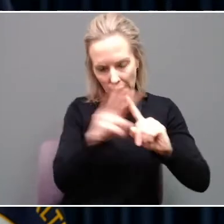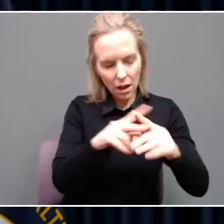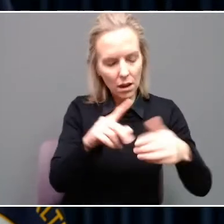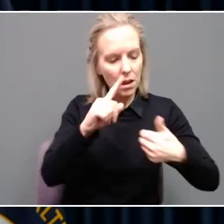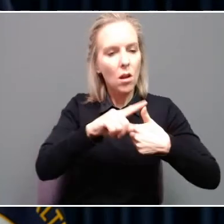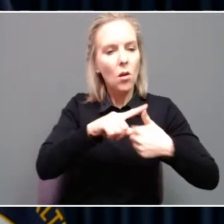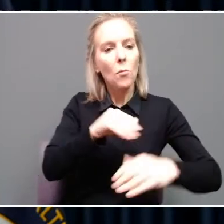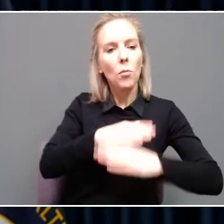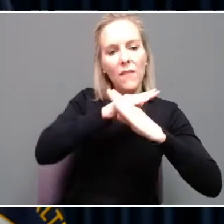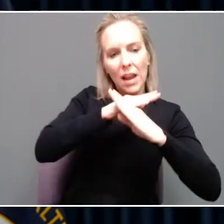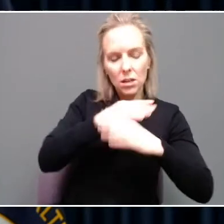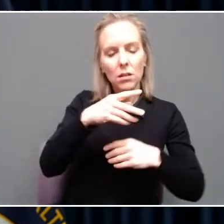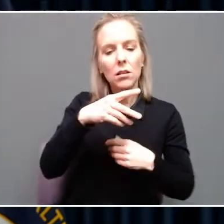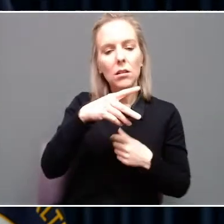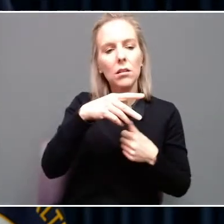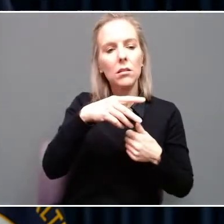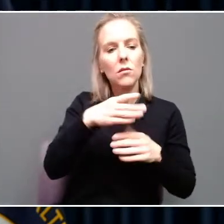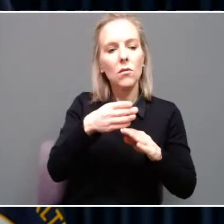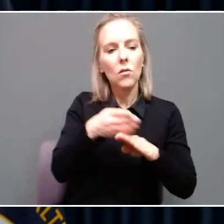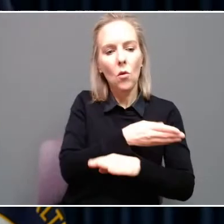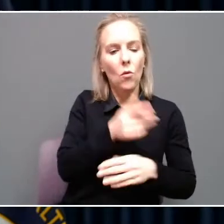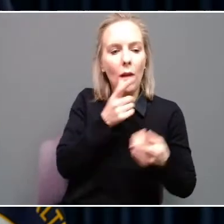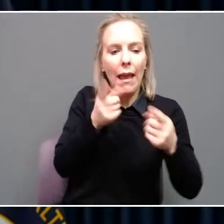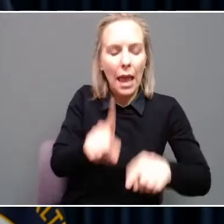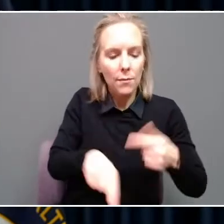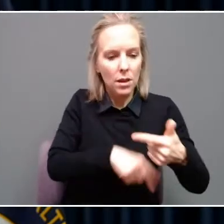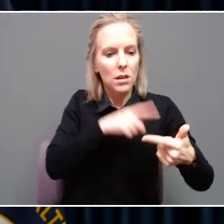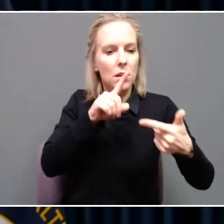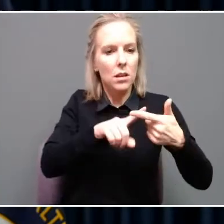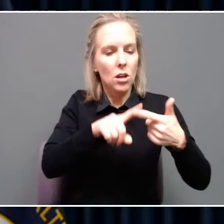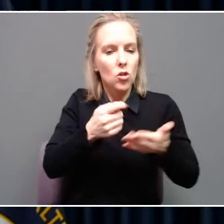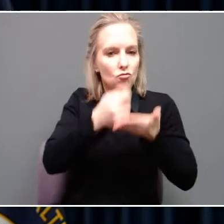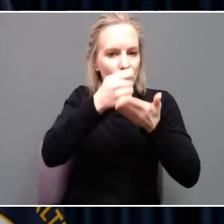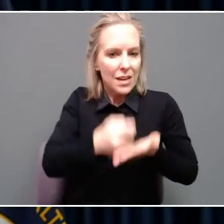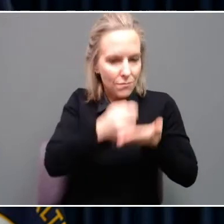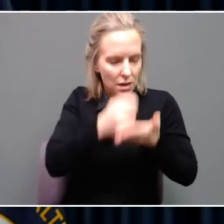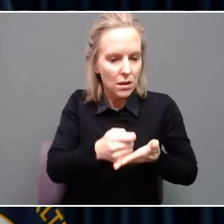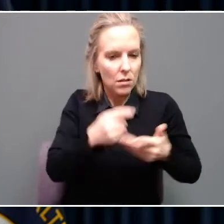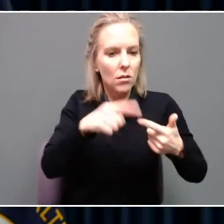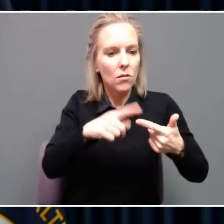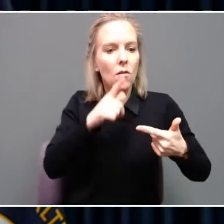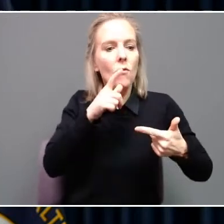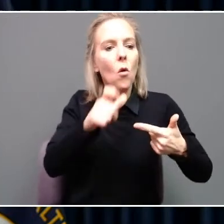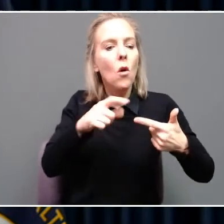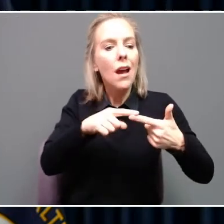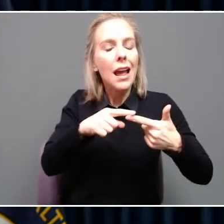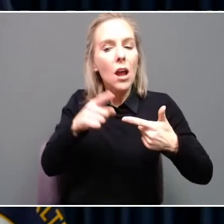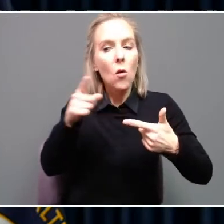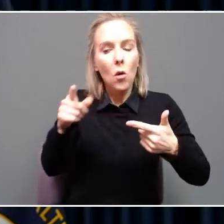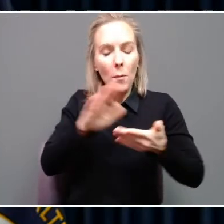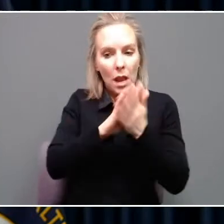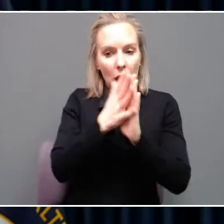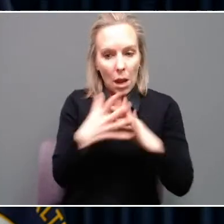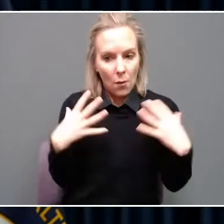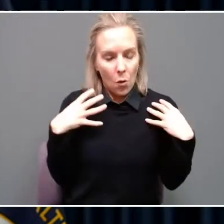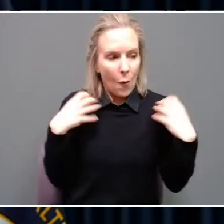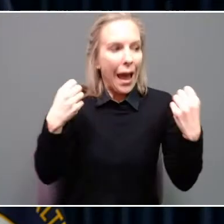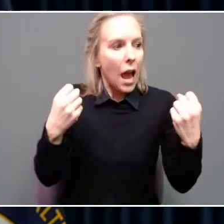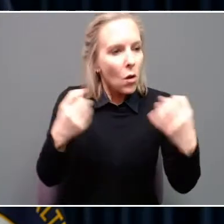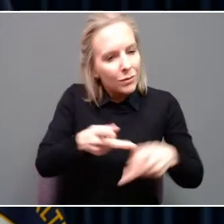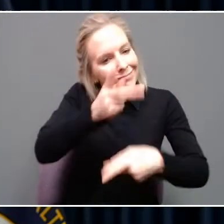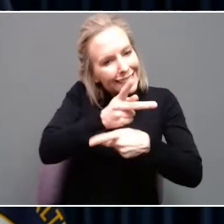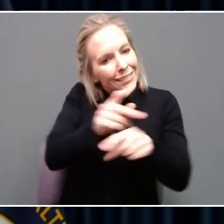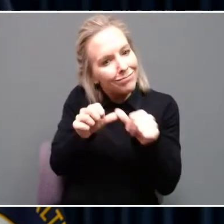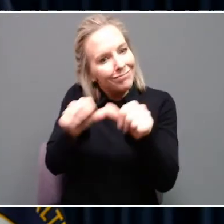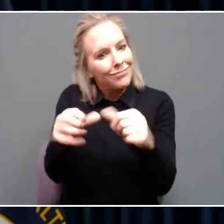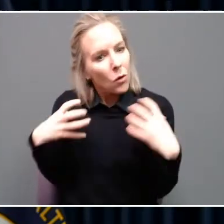treatment, necessary for those that have fallen into addiction; and recovery. That's making sure once people get well, we can keep them well, get them back with